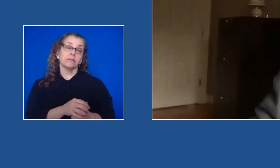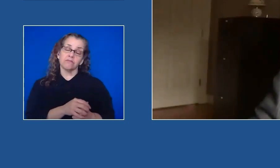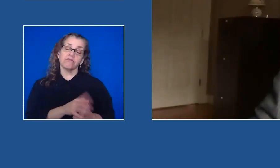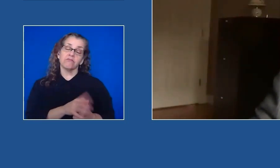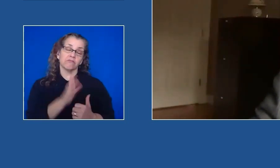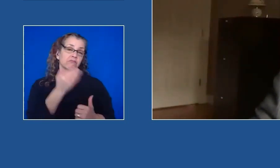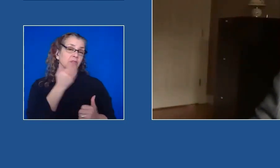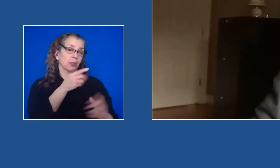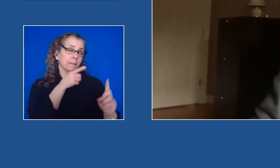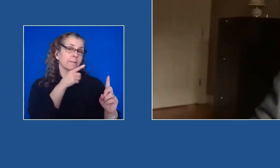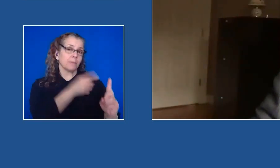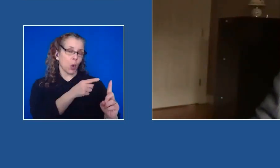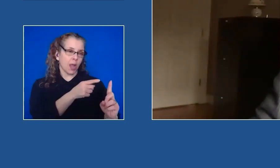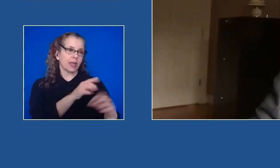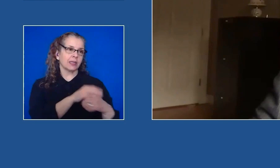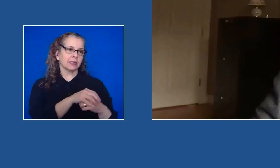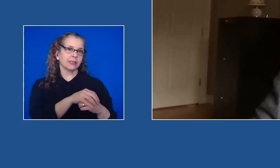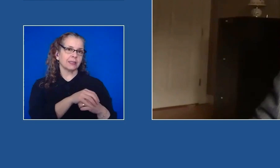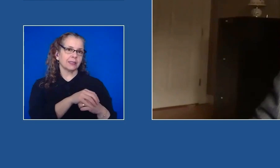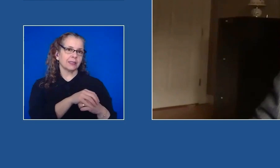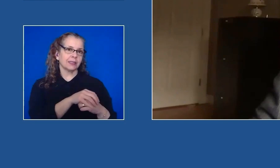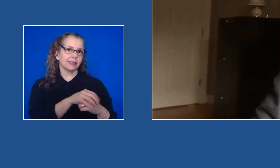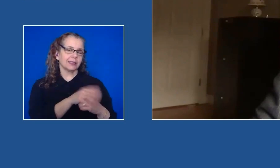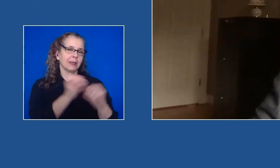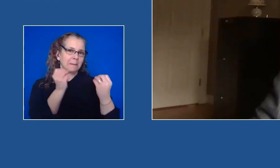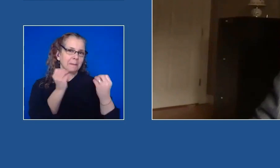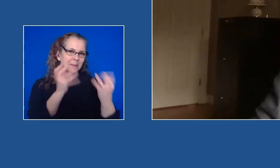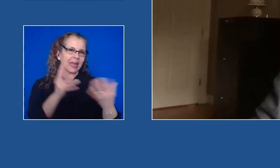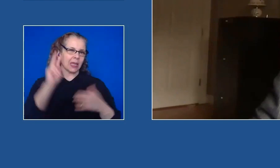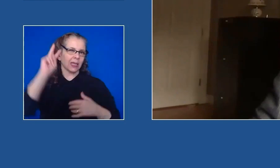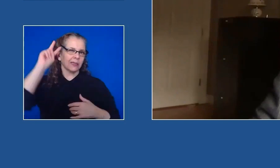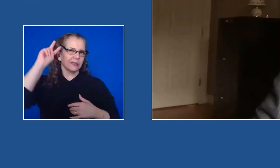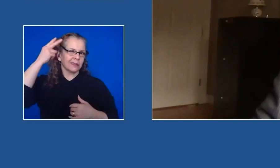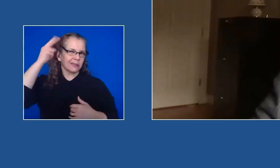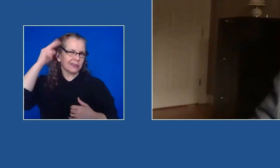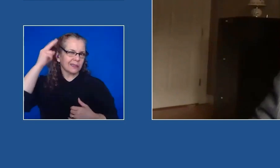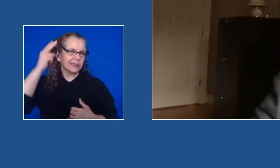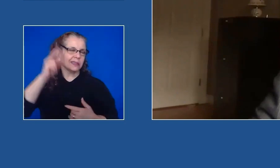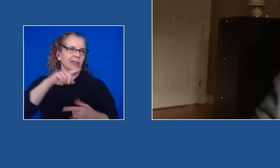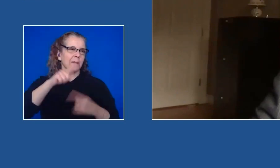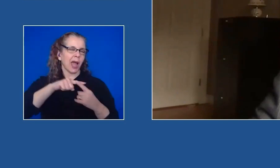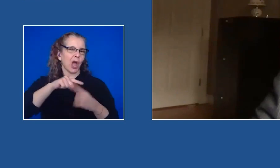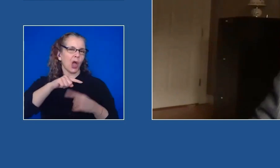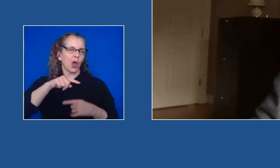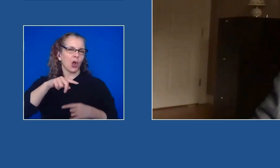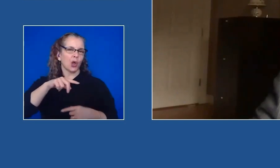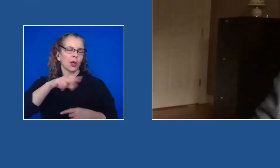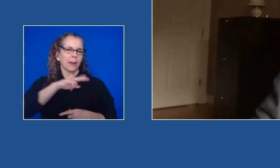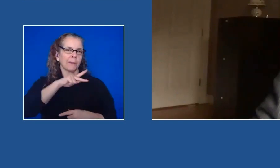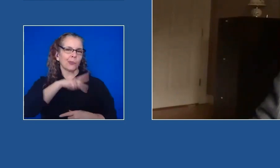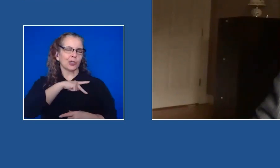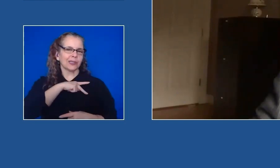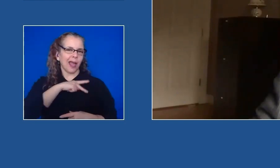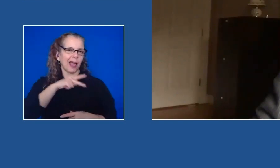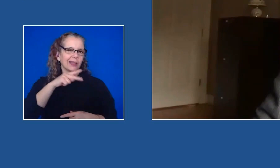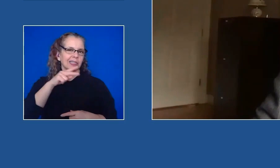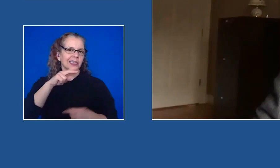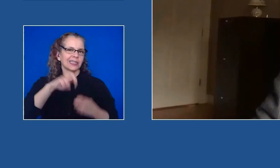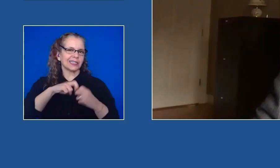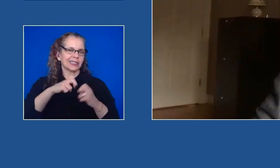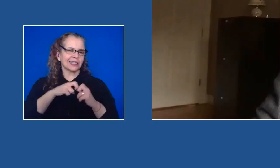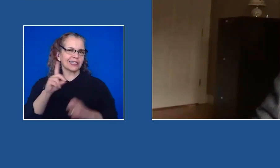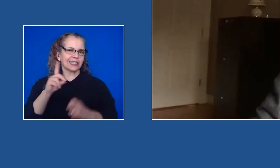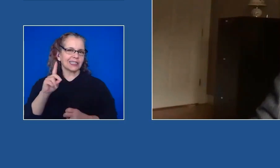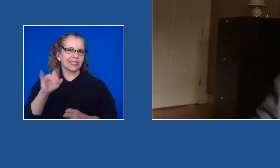there are a lot of ongoing misconceptions around personality disorders in healthcare, and specifically, I think, borderline